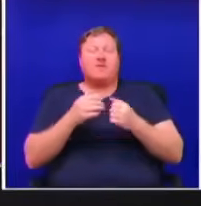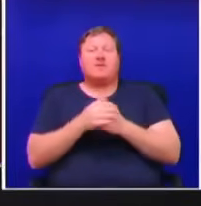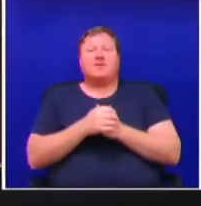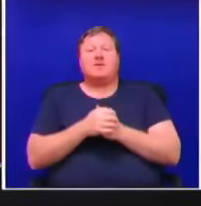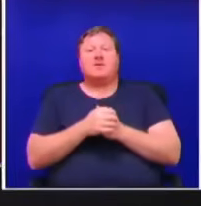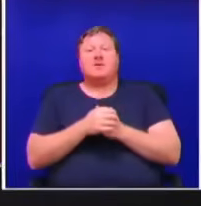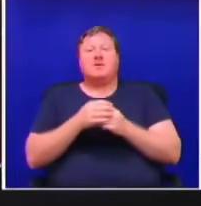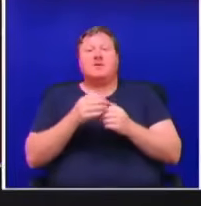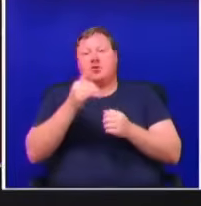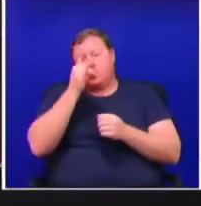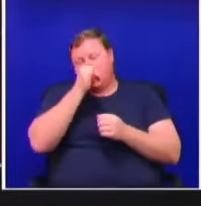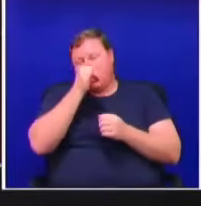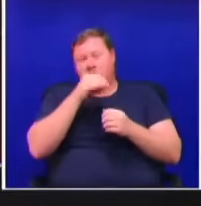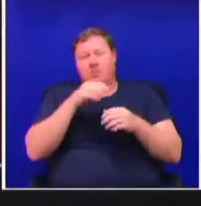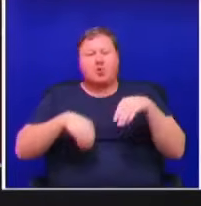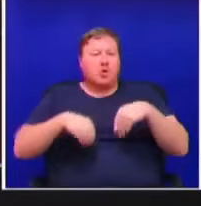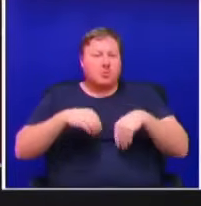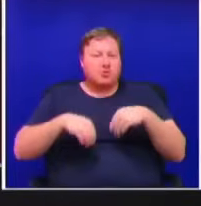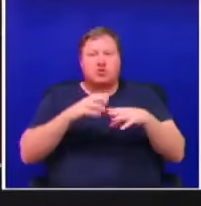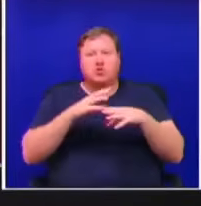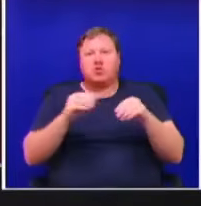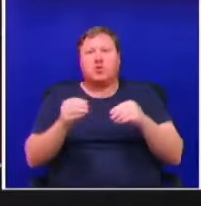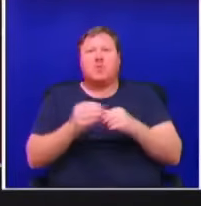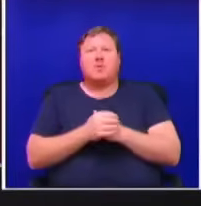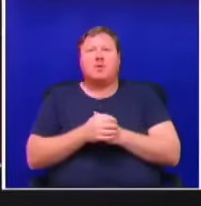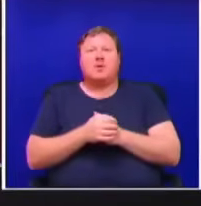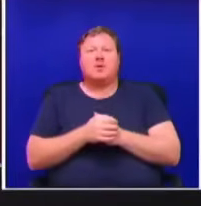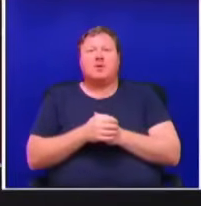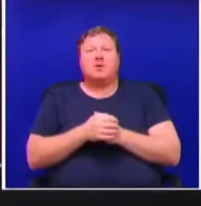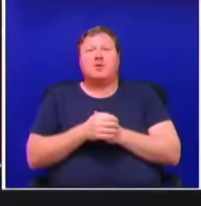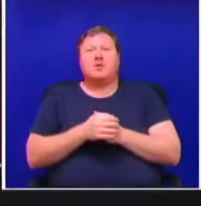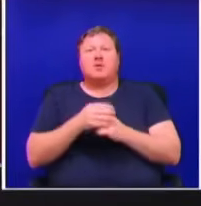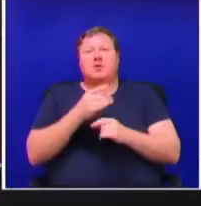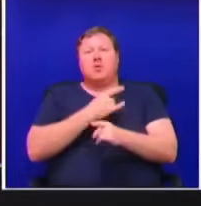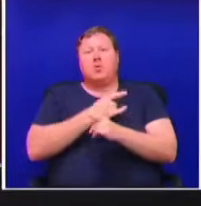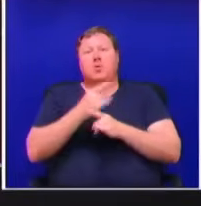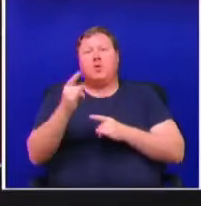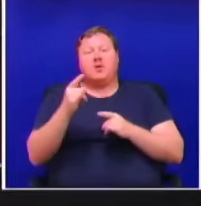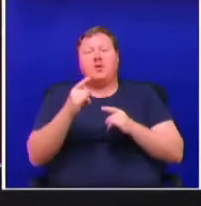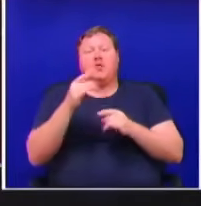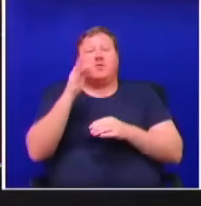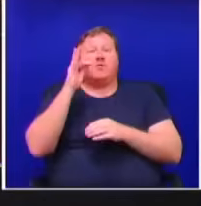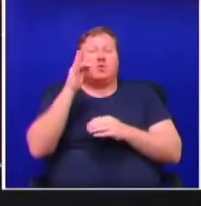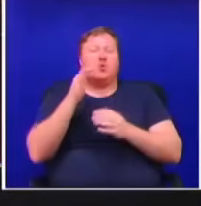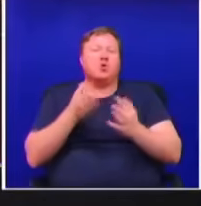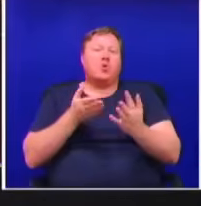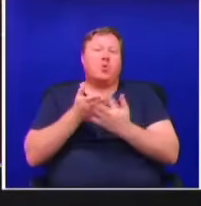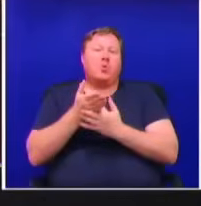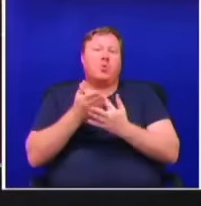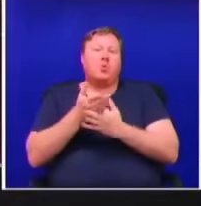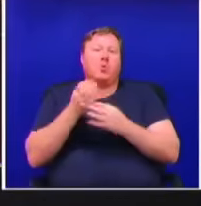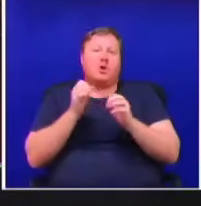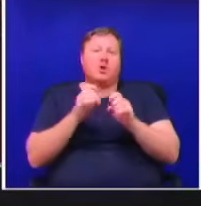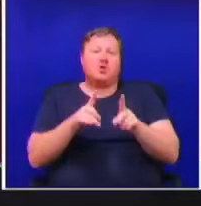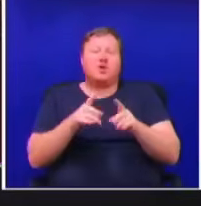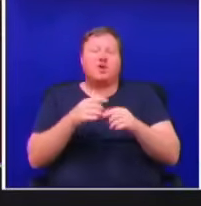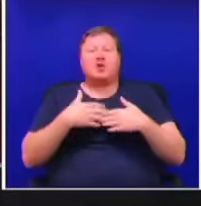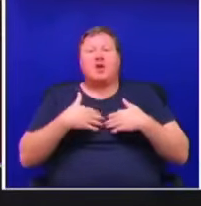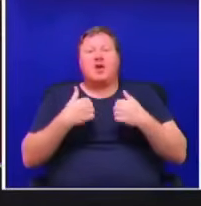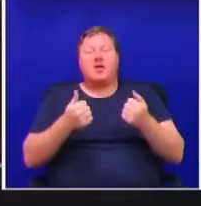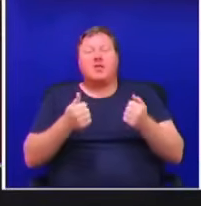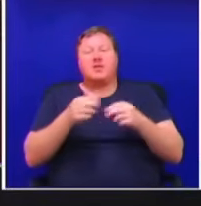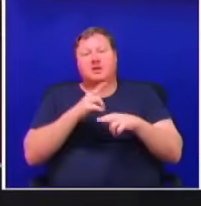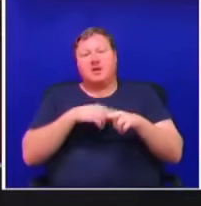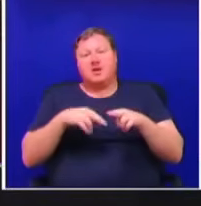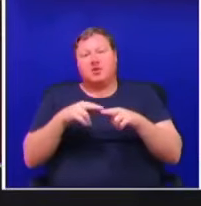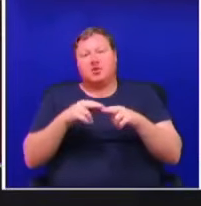and corruption, winning the future through education and a healthy nation,